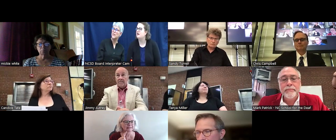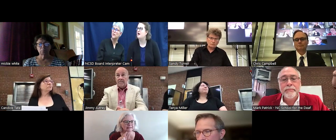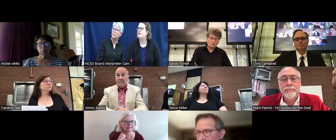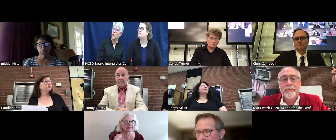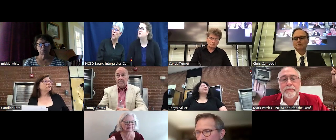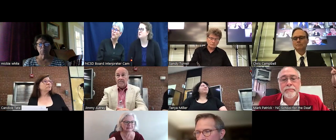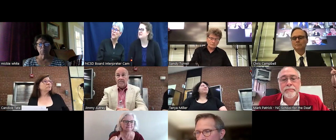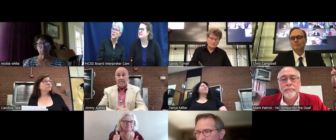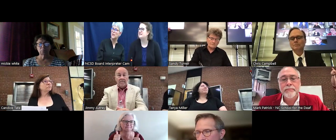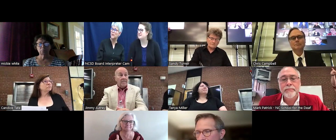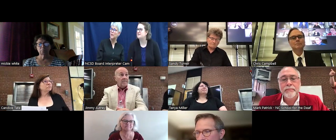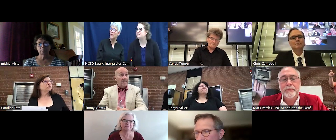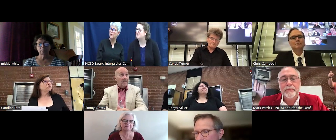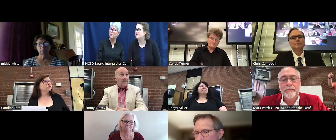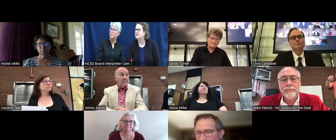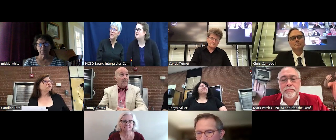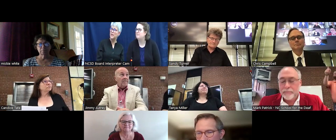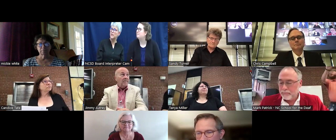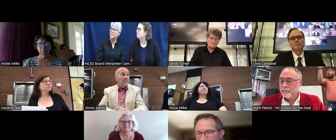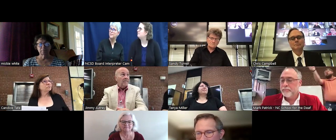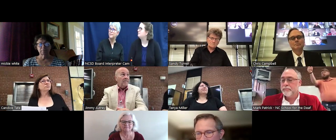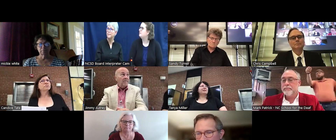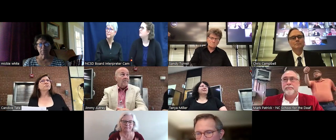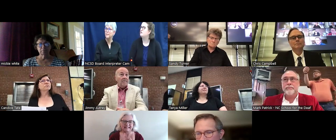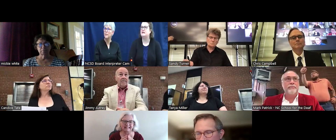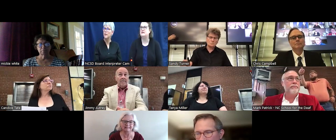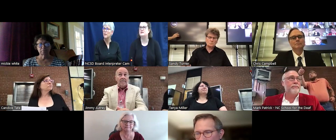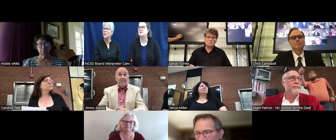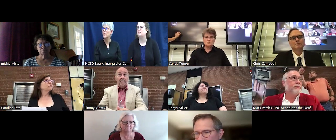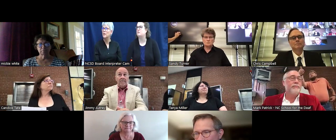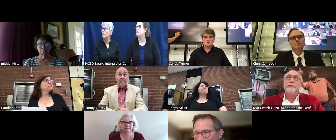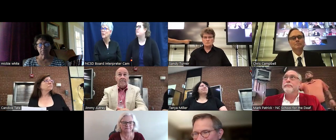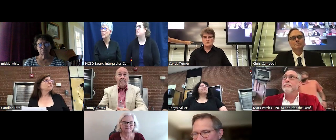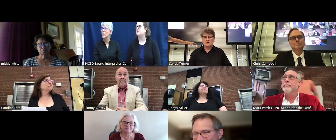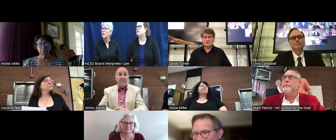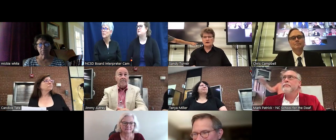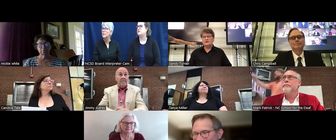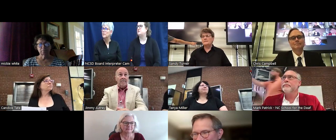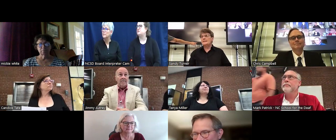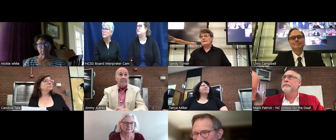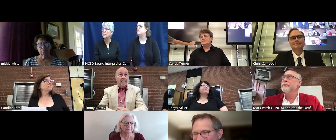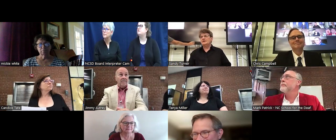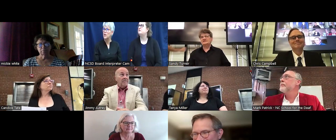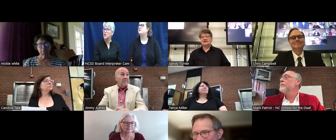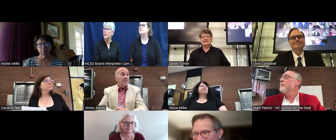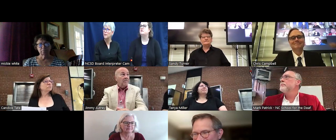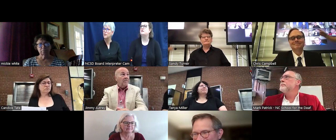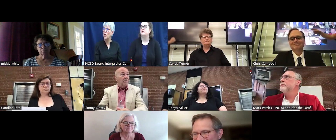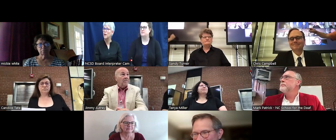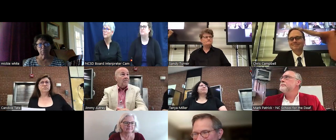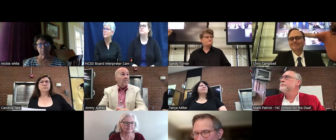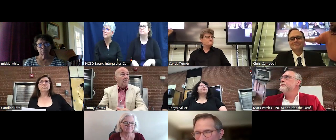Board of Trustees. Yes, for the minutes, well, not the minutes. Okay, do I have a